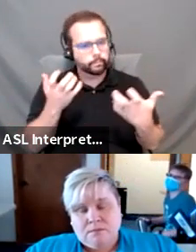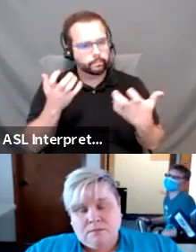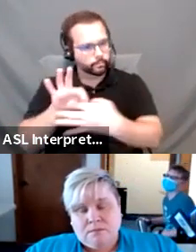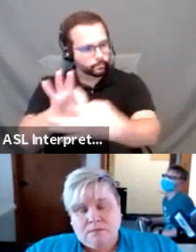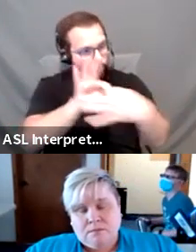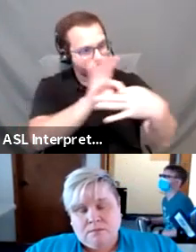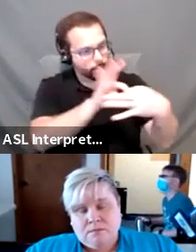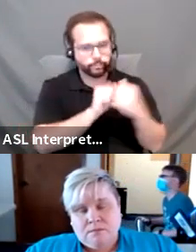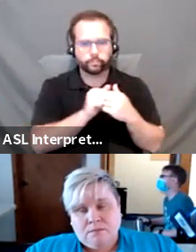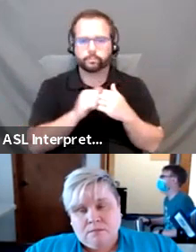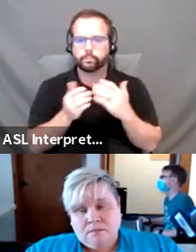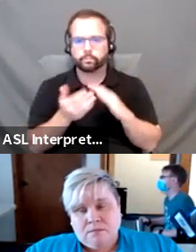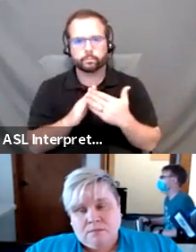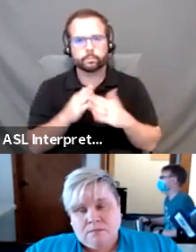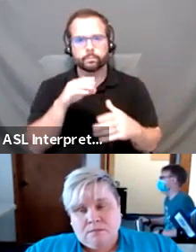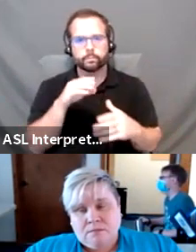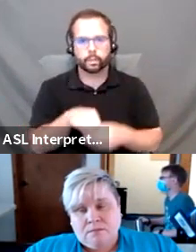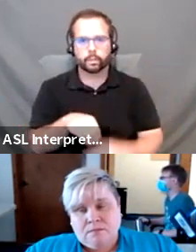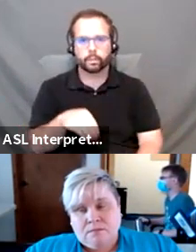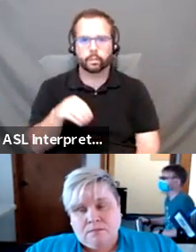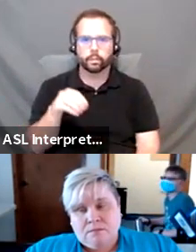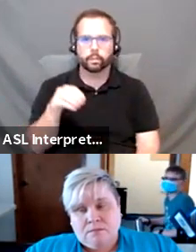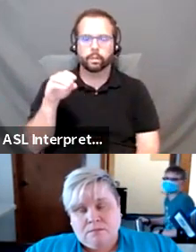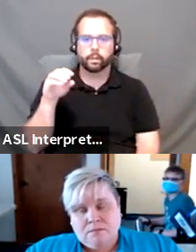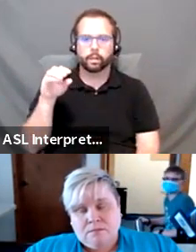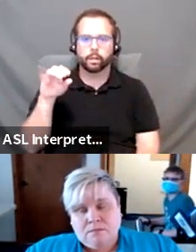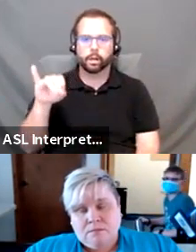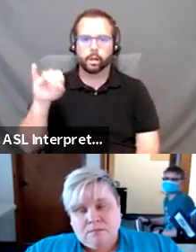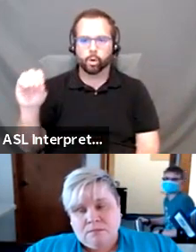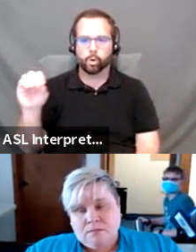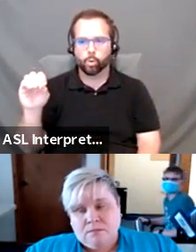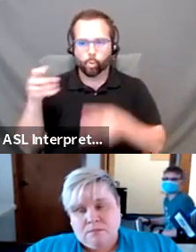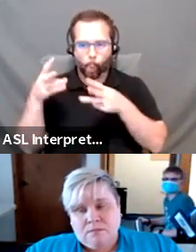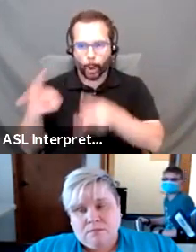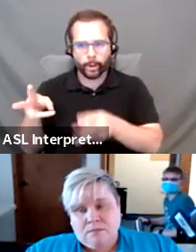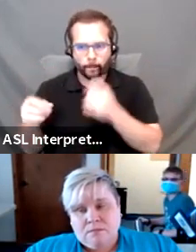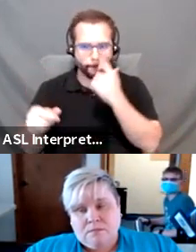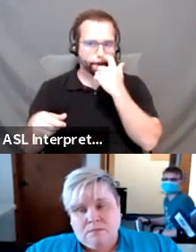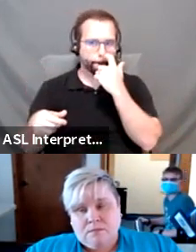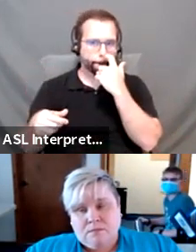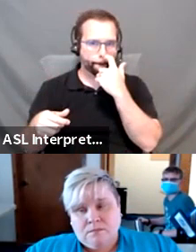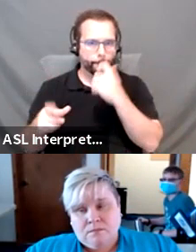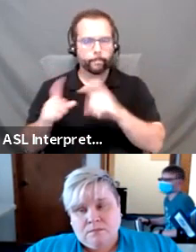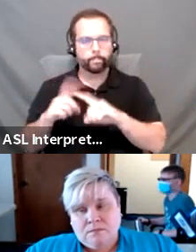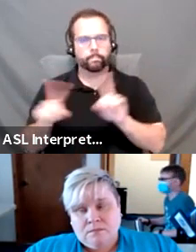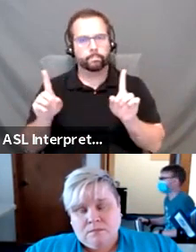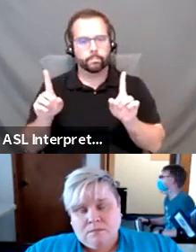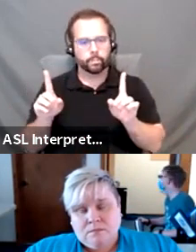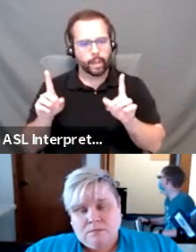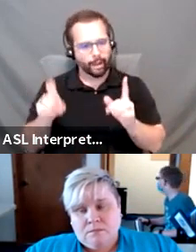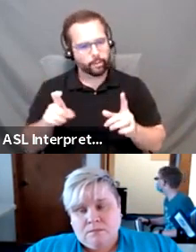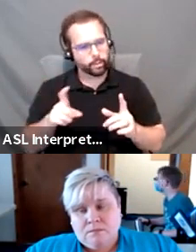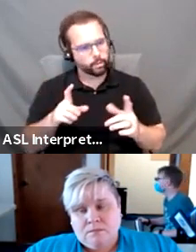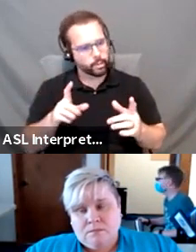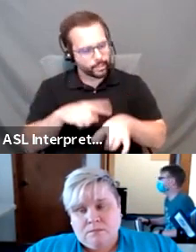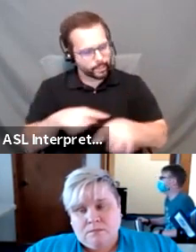community in the IL way, um, but meeting those emergency needs. And I see, Kendra, you